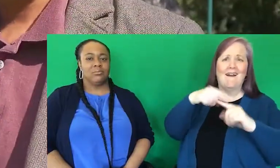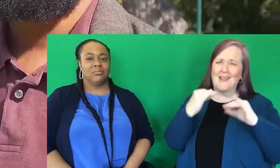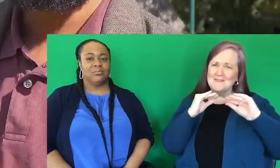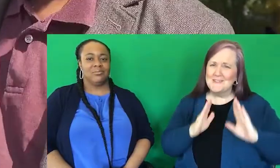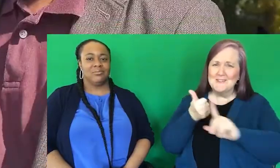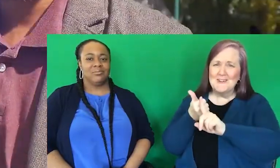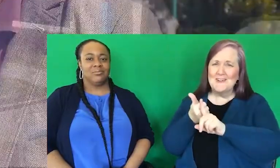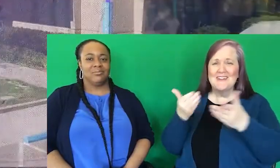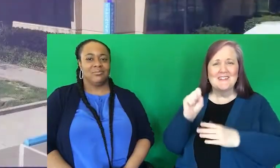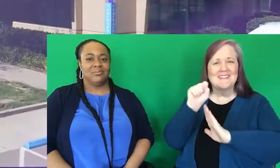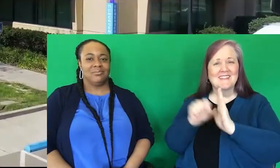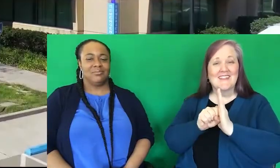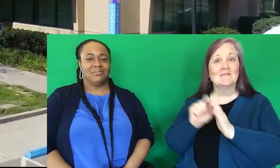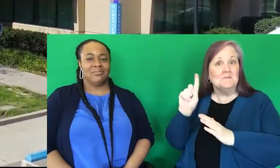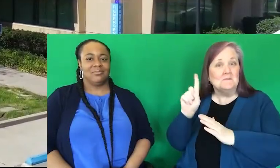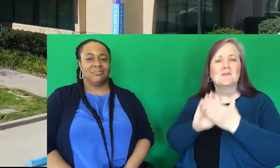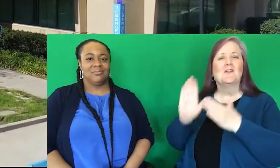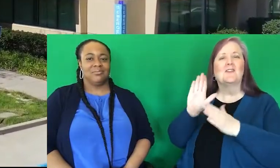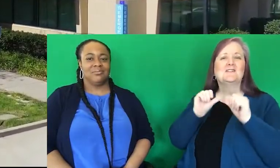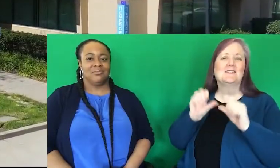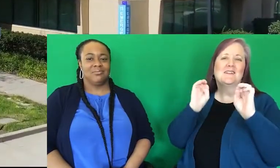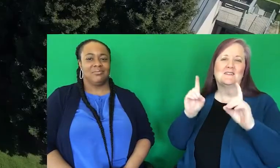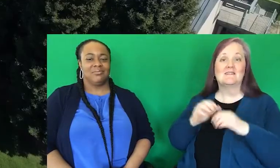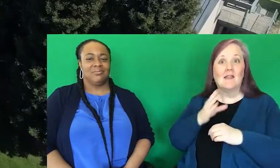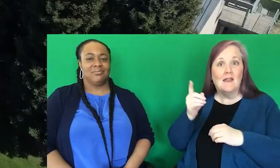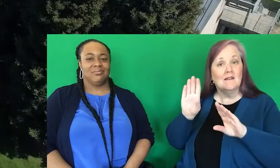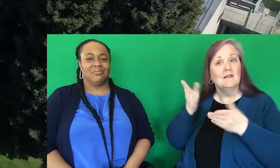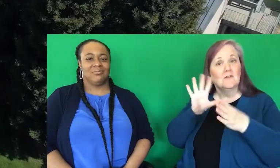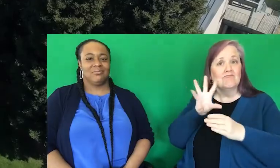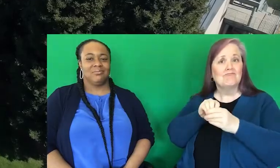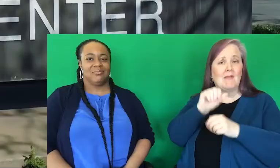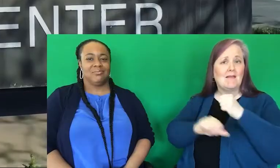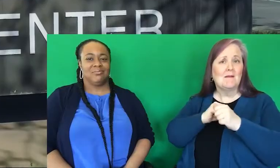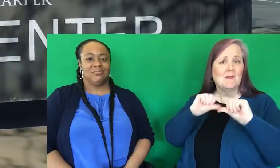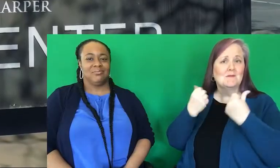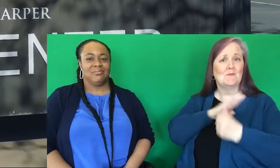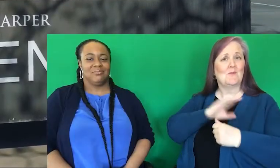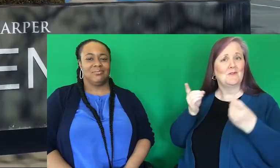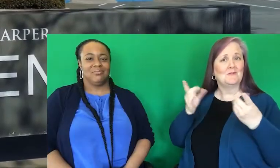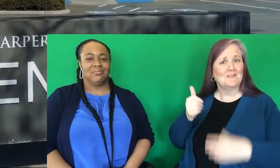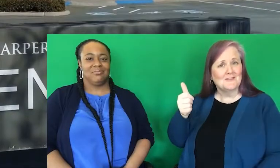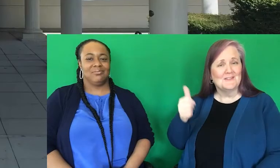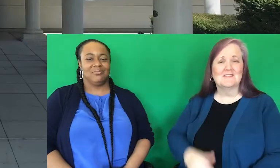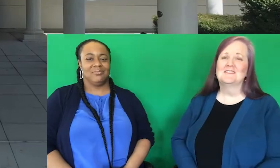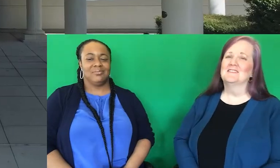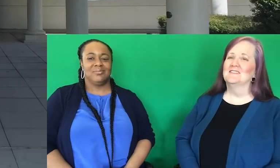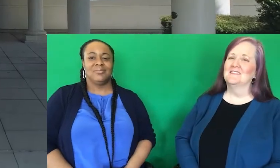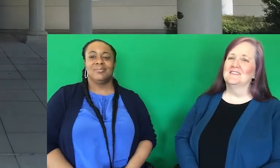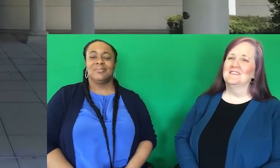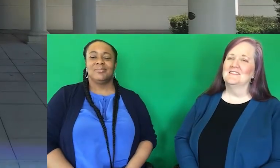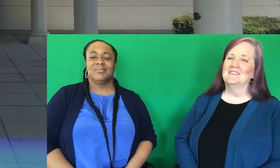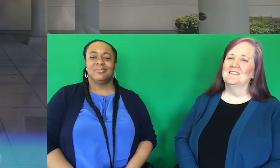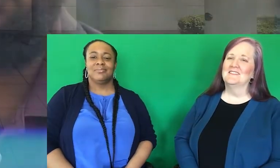come full circle and now teaches at Sac State's College of Continuing Education and serves on the Alumni Association